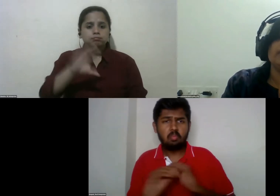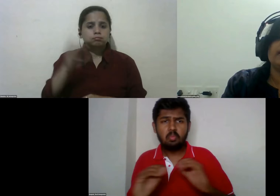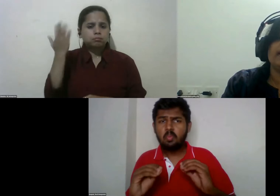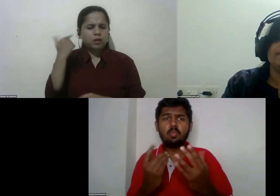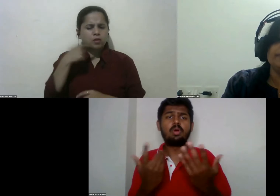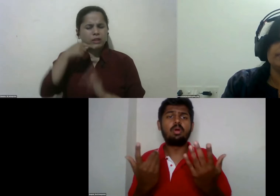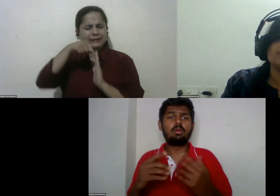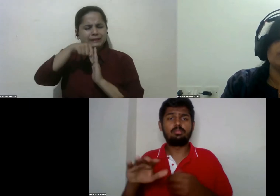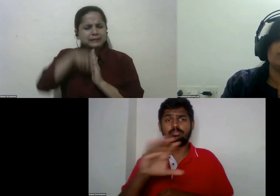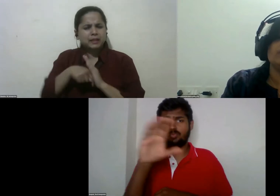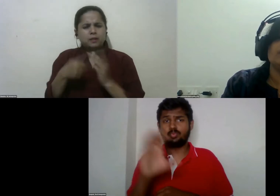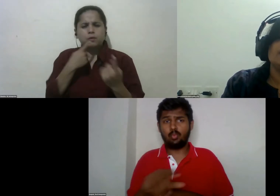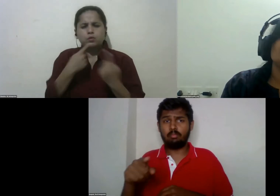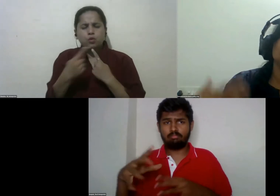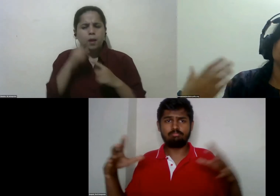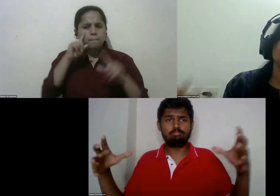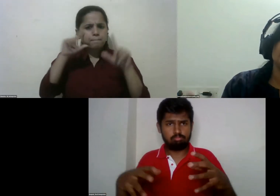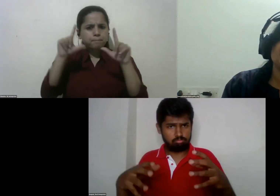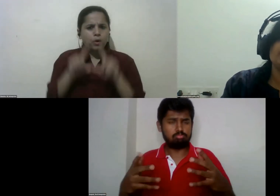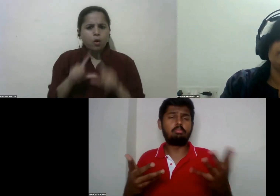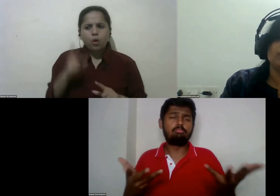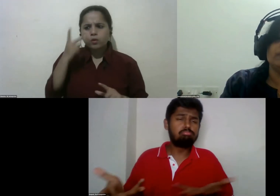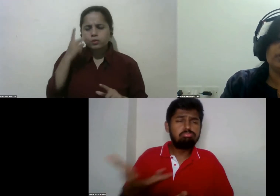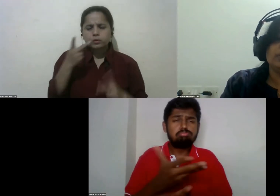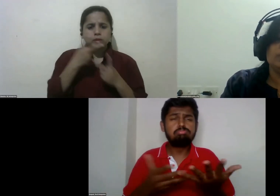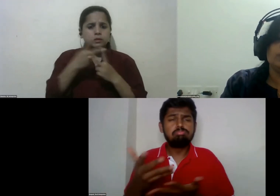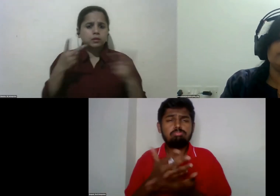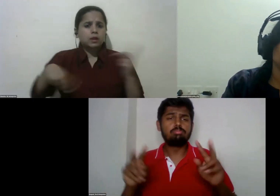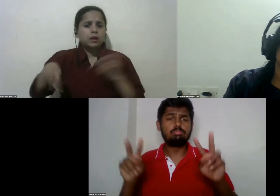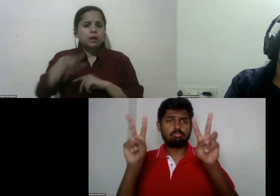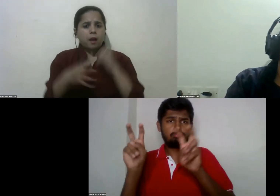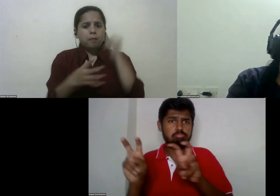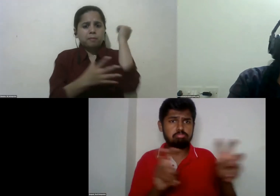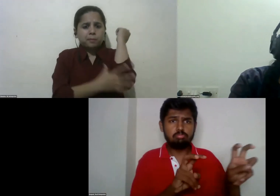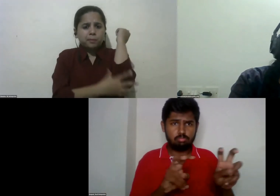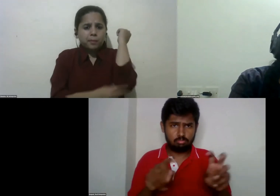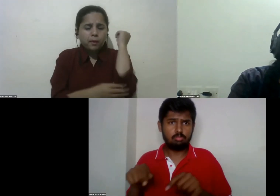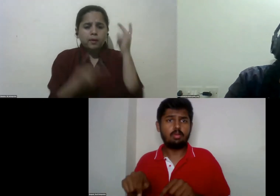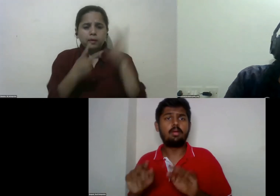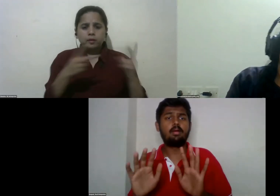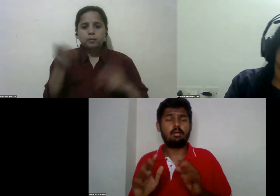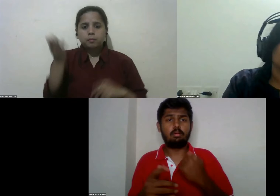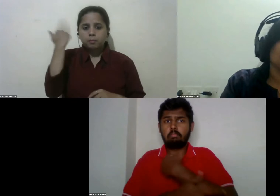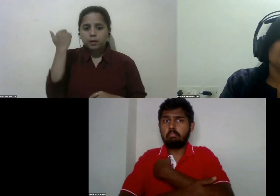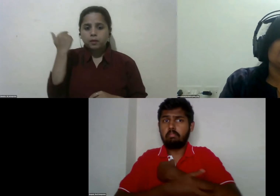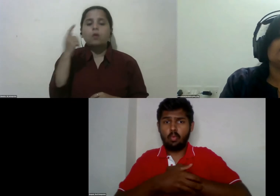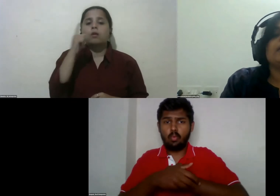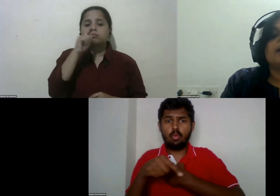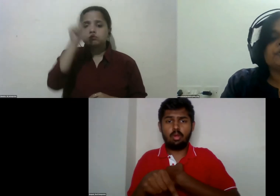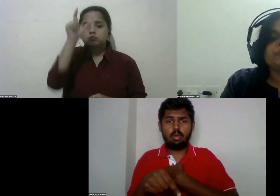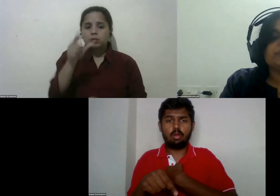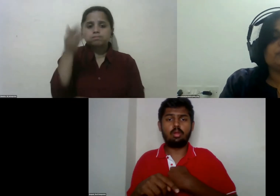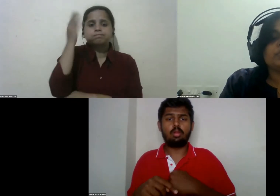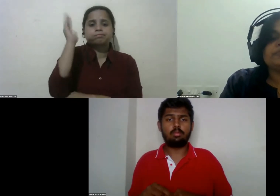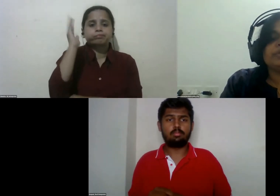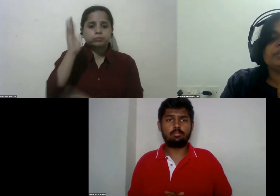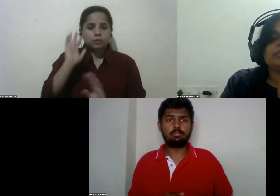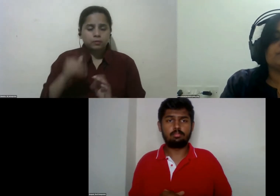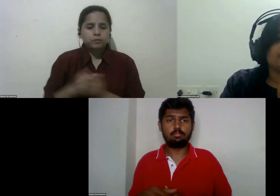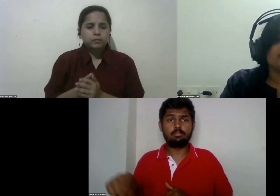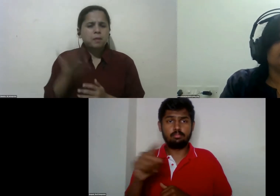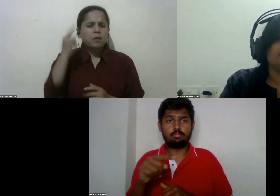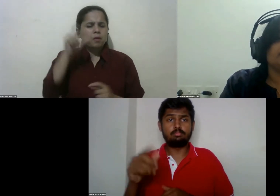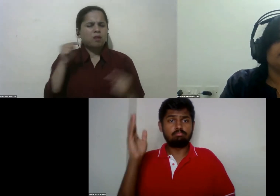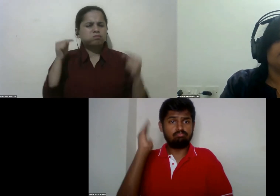into looking at evidence on multidimensional poverty, with Monica presenting her work. The argument was